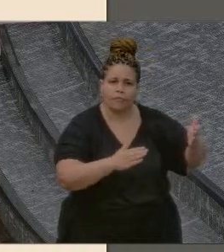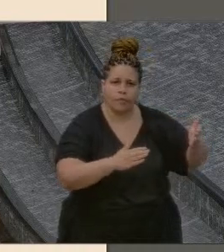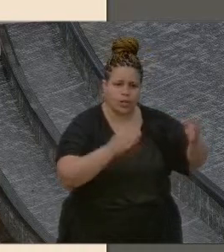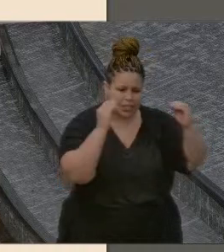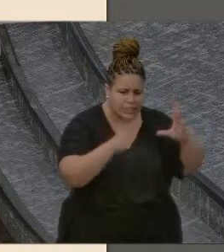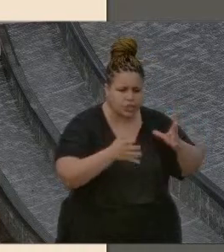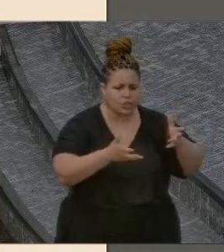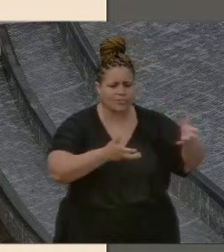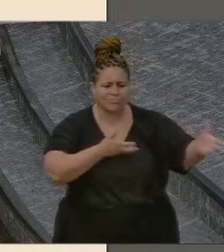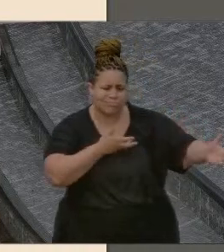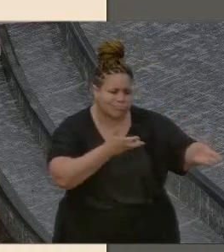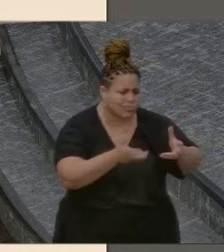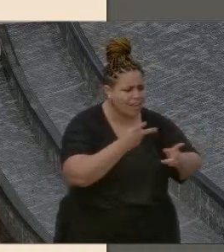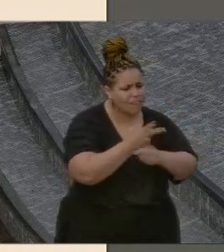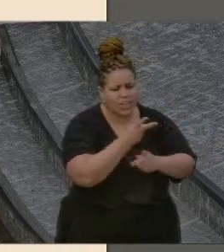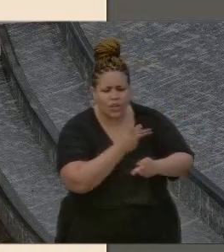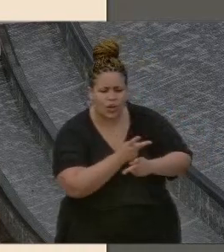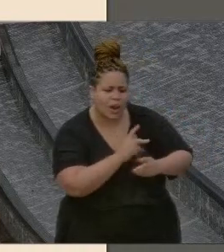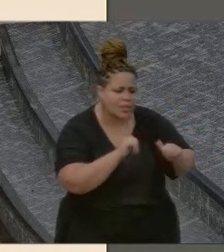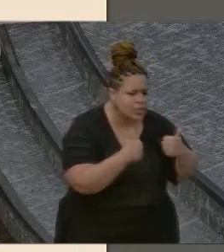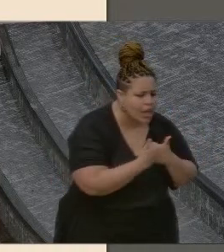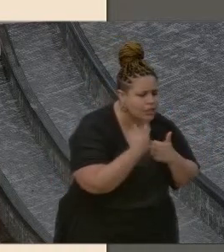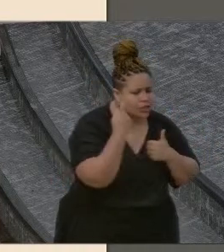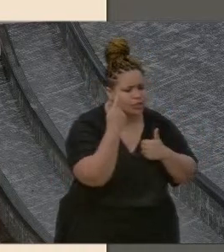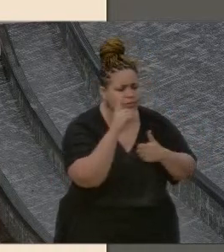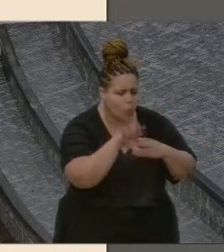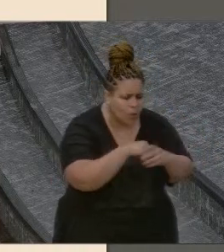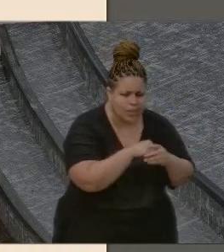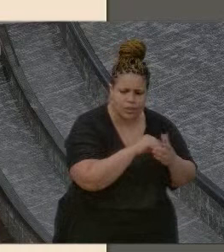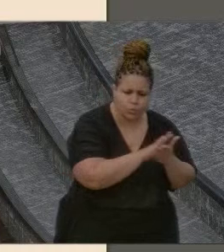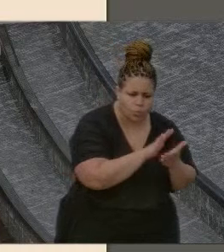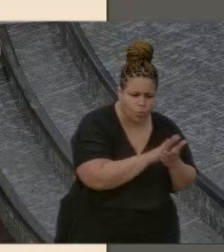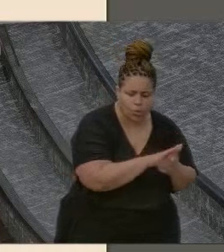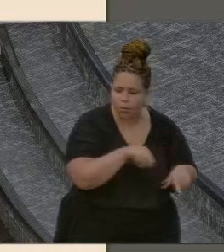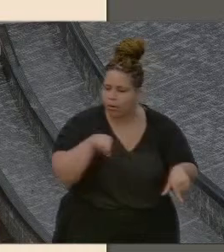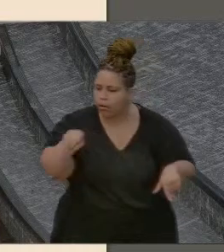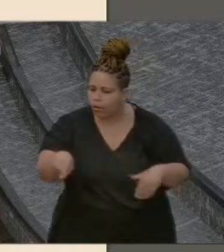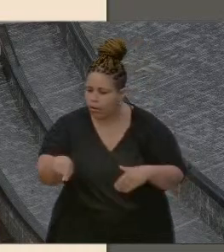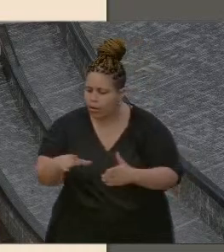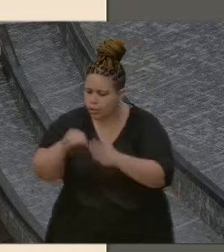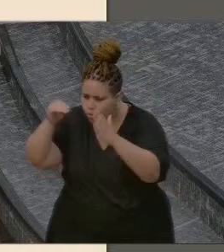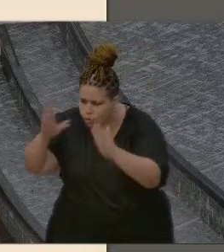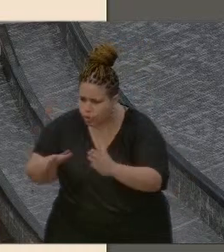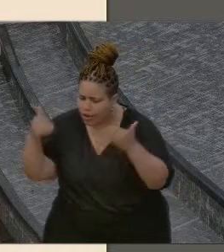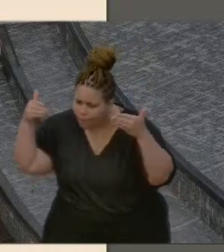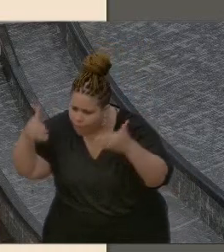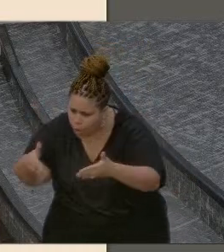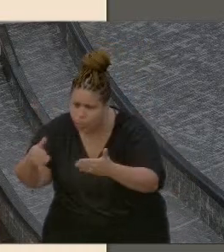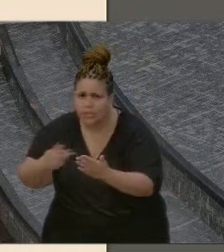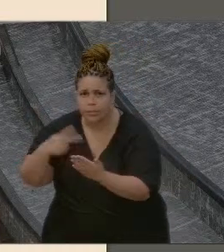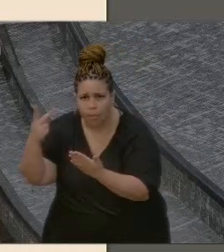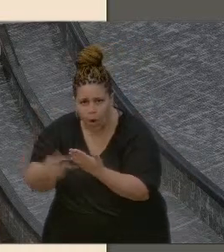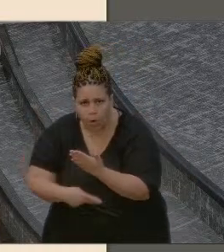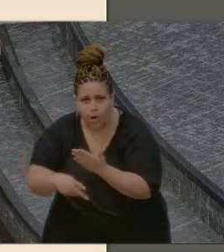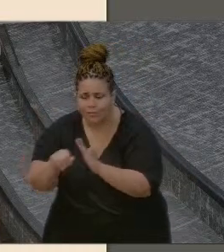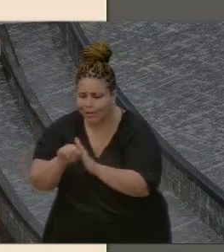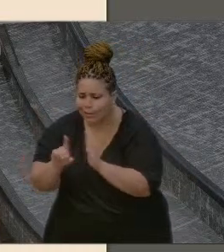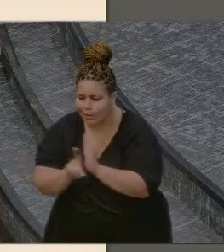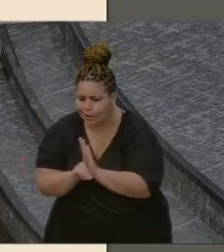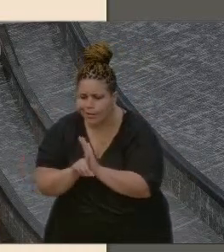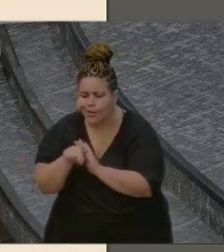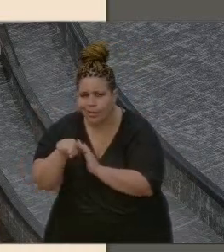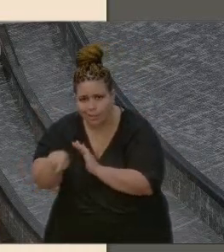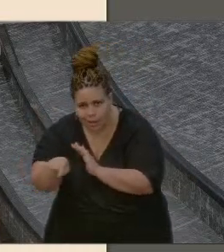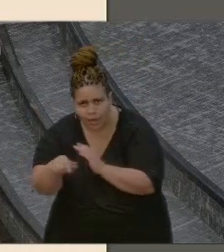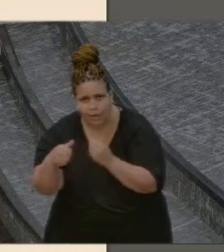school discipline challenges. And then I think you also have our student-focused programs that's more focused on the identity of our students and